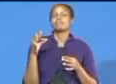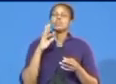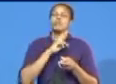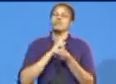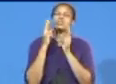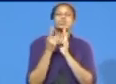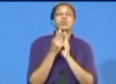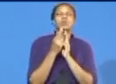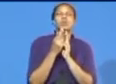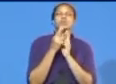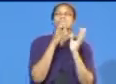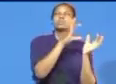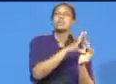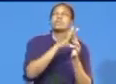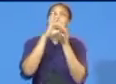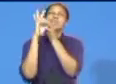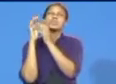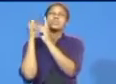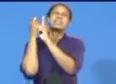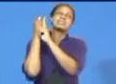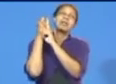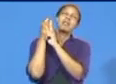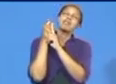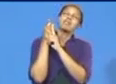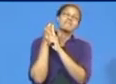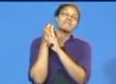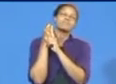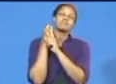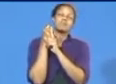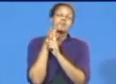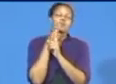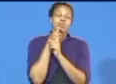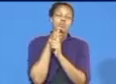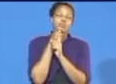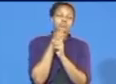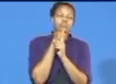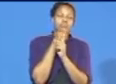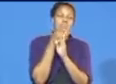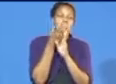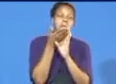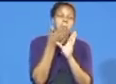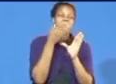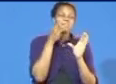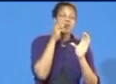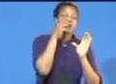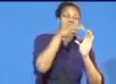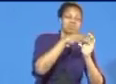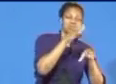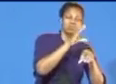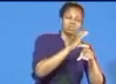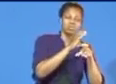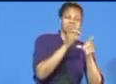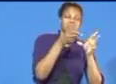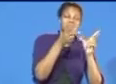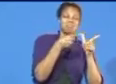Restore us to yourself. For those who've wandered from the fold, God,